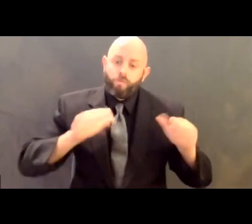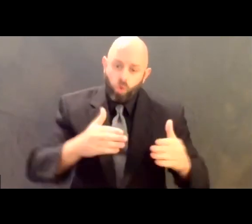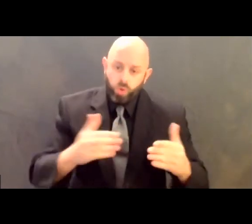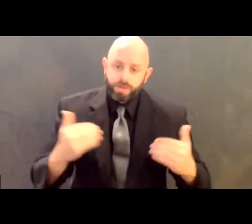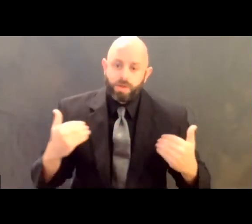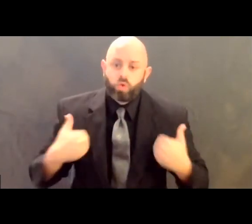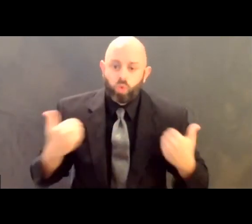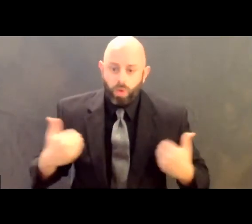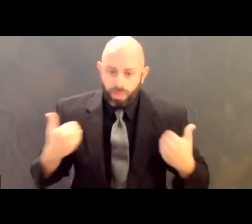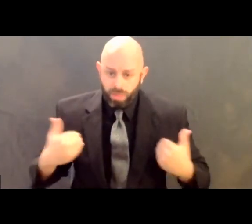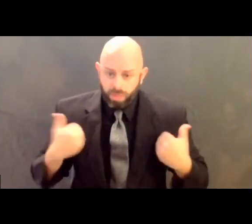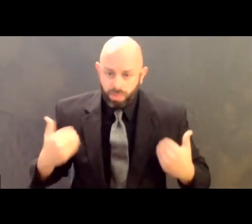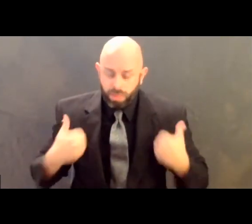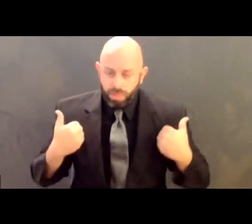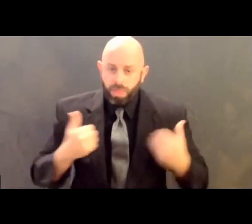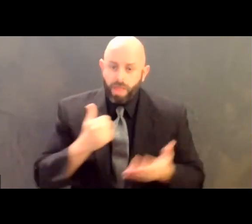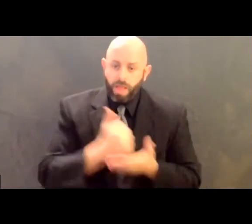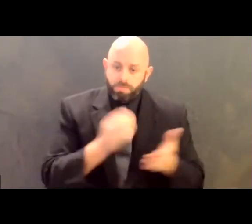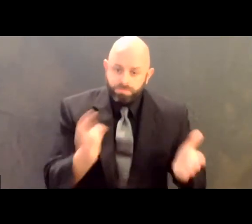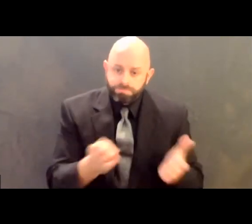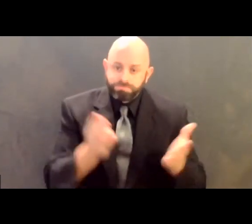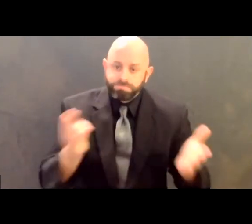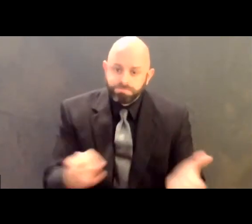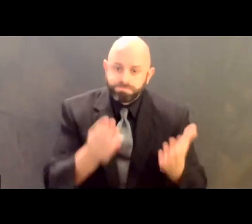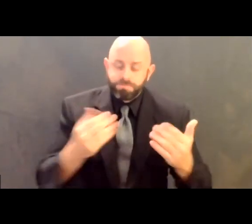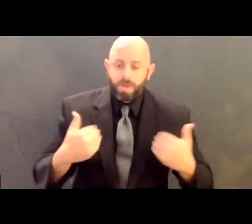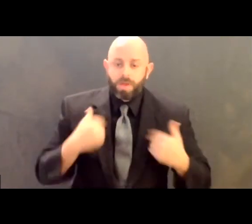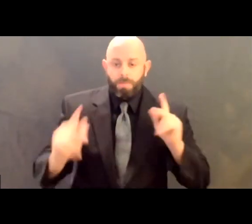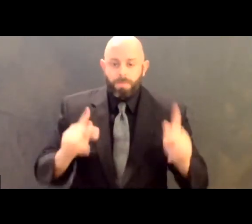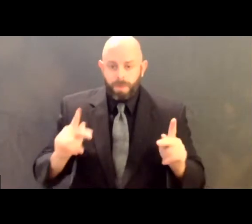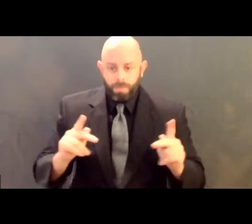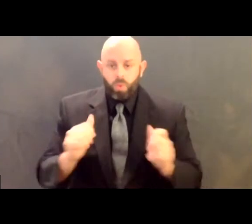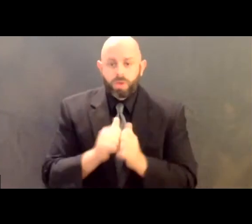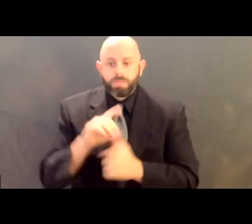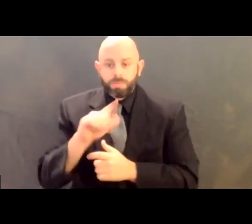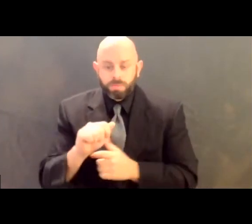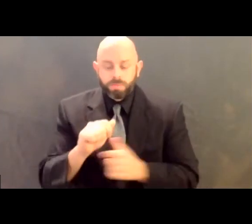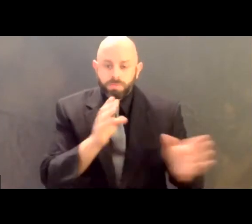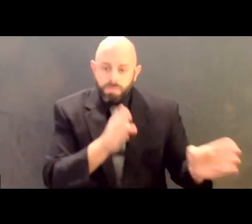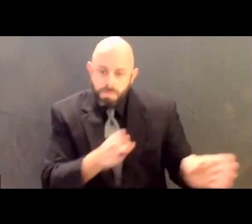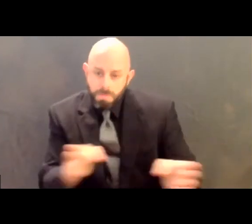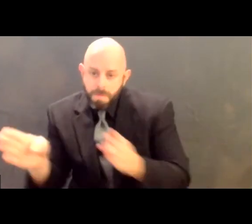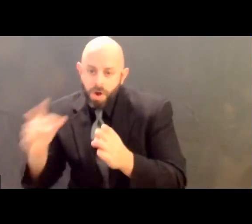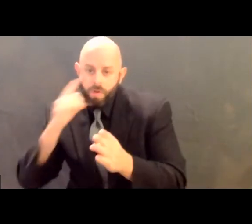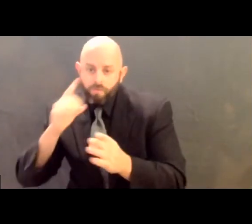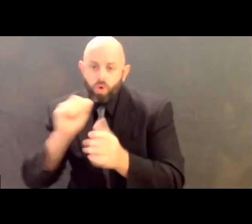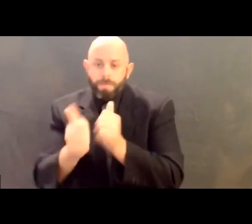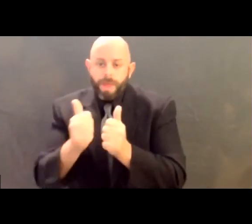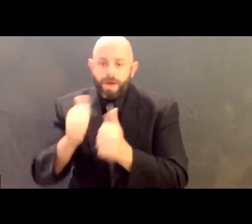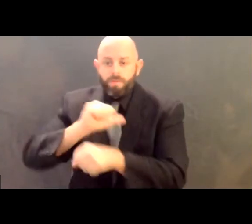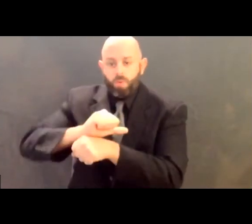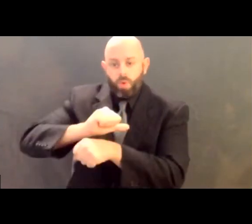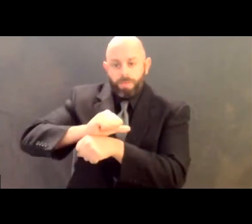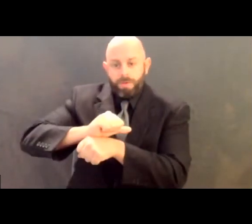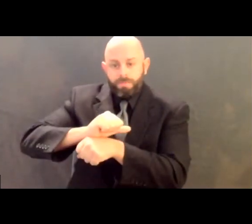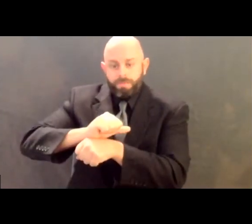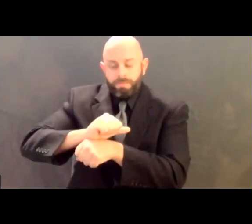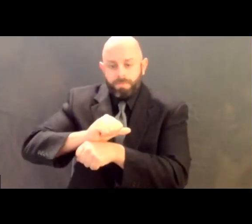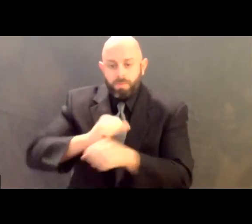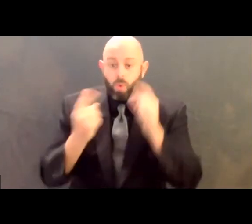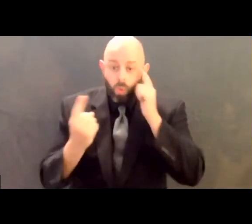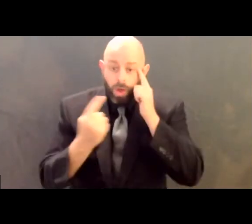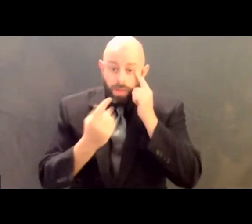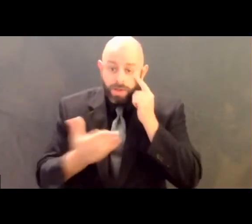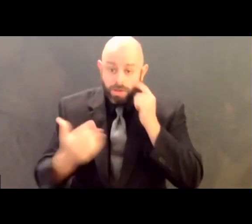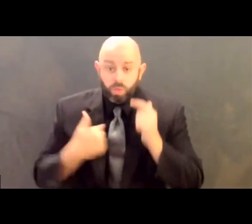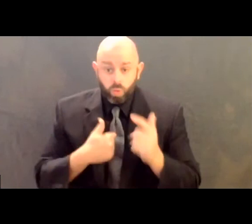prepare young people with disabilities for competitive integrated employment. One of the major things we wanted to do in